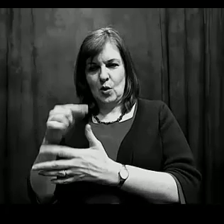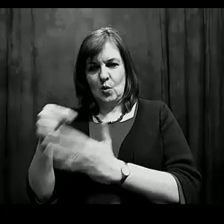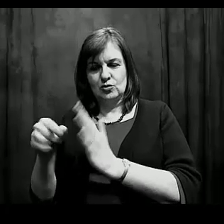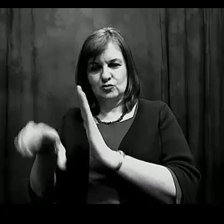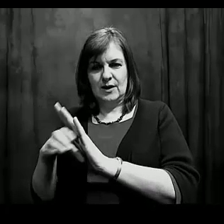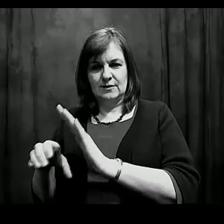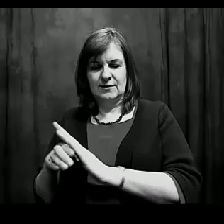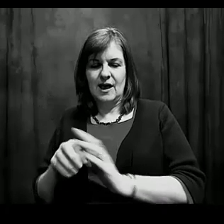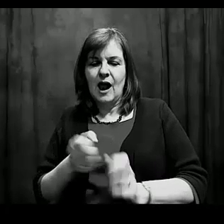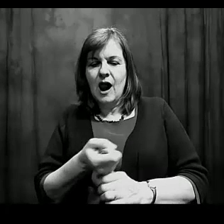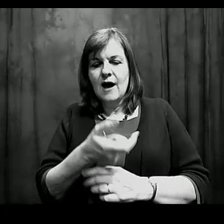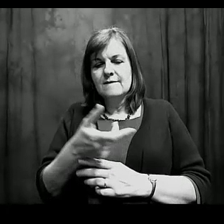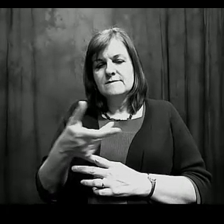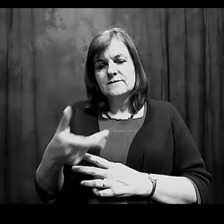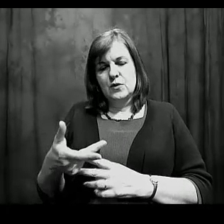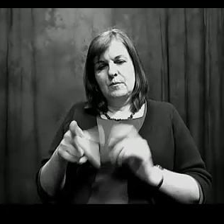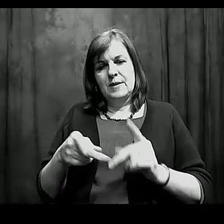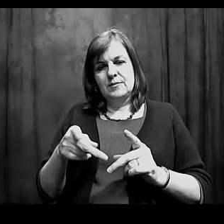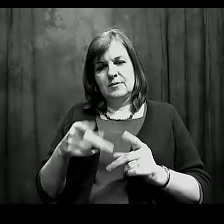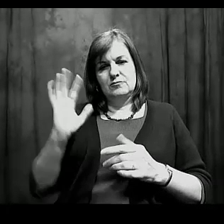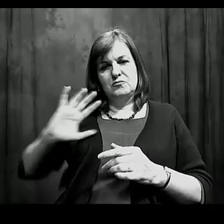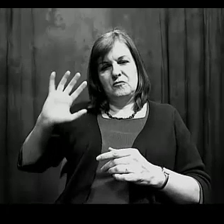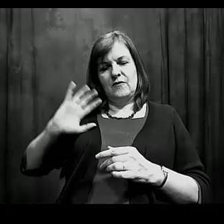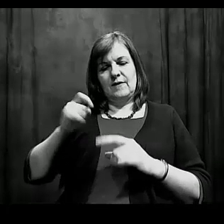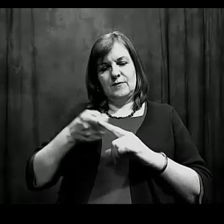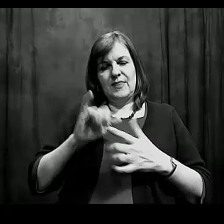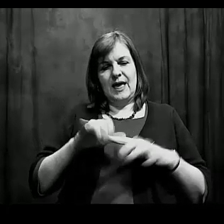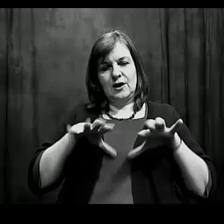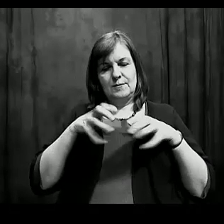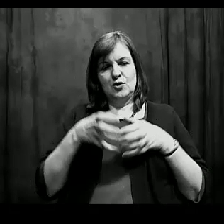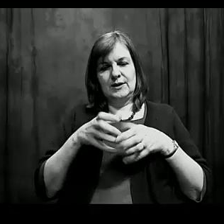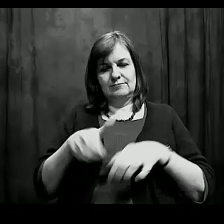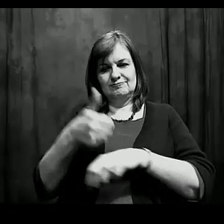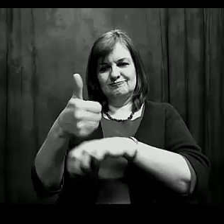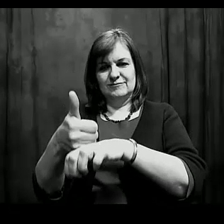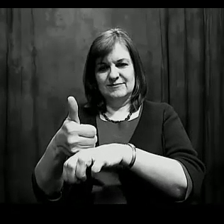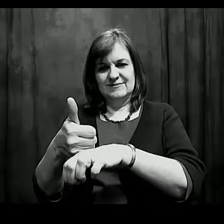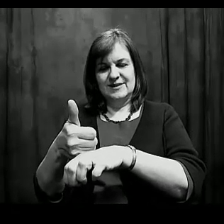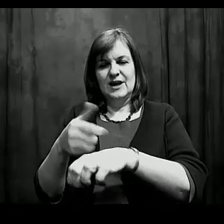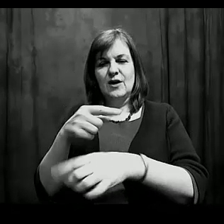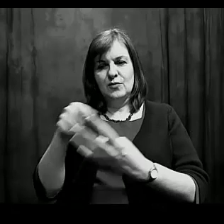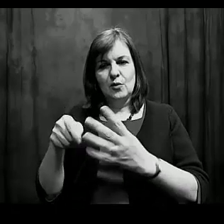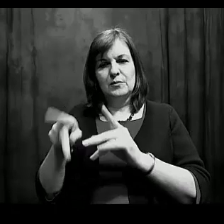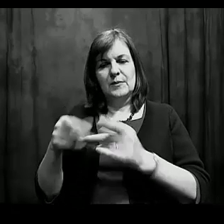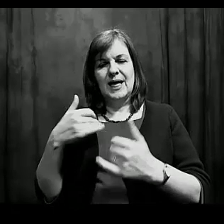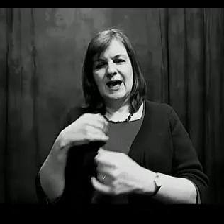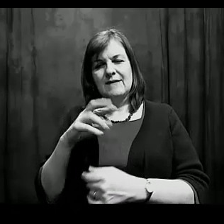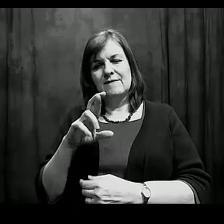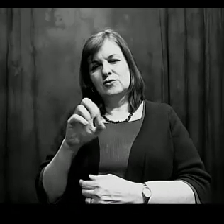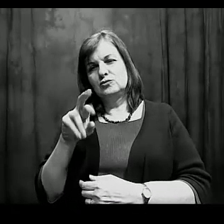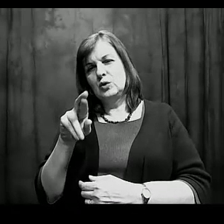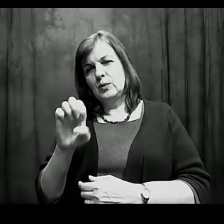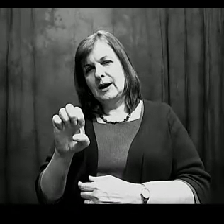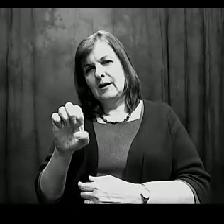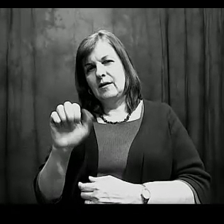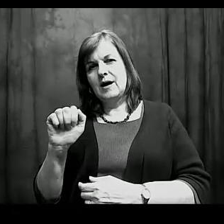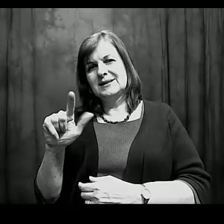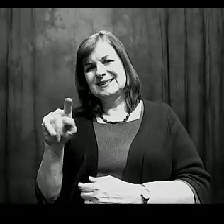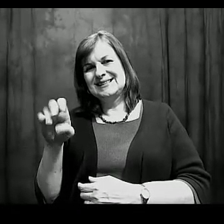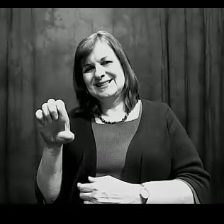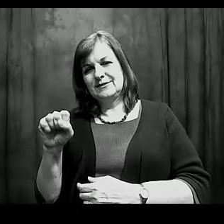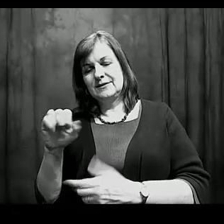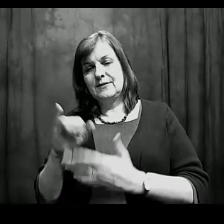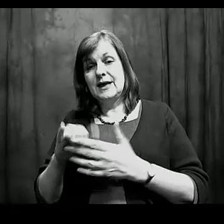traits. A few founding individuals of this community had rare alleles. Those rare alleles are